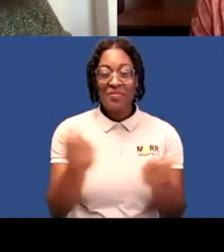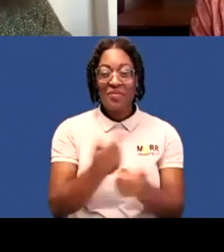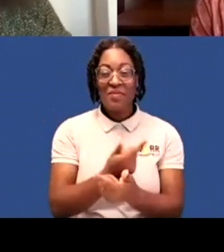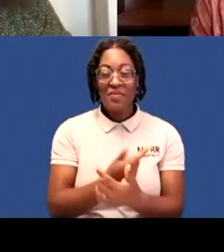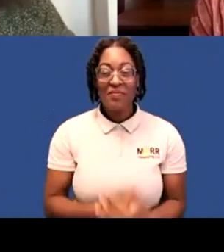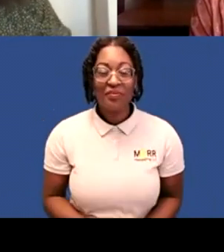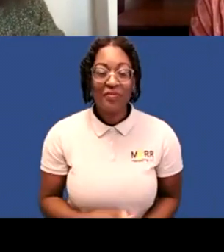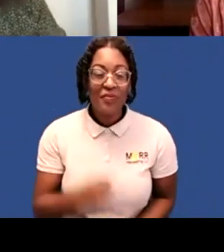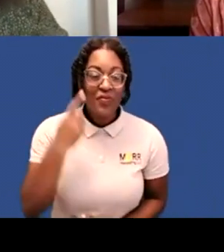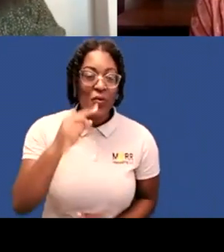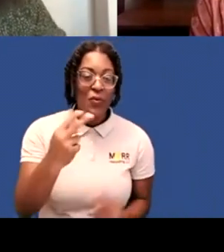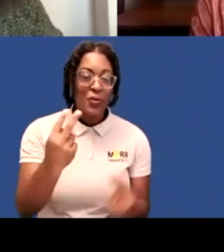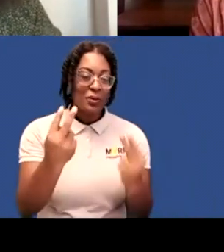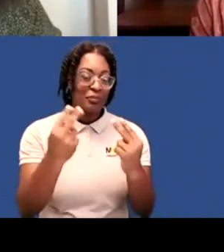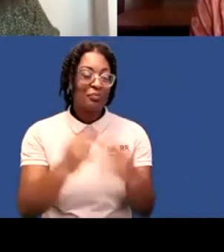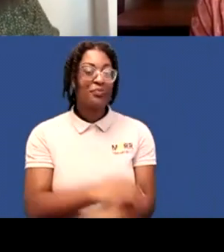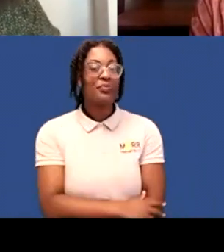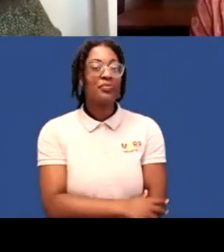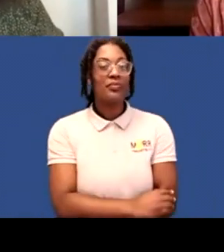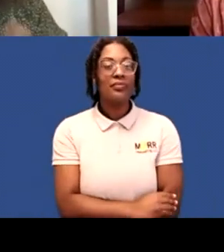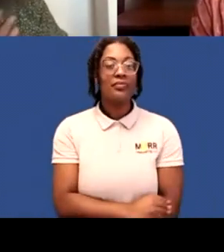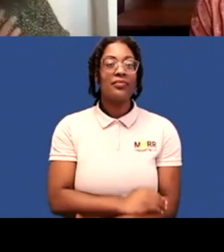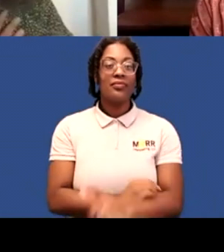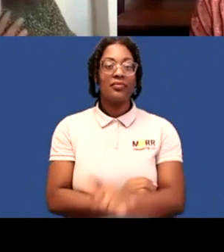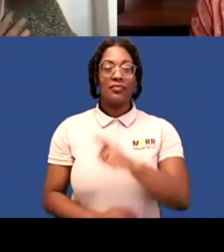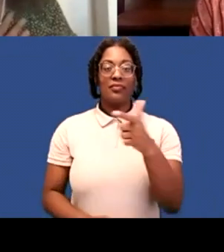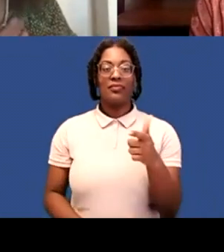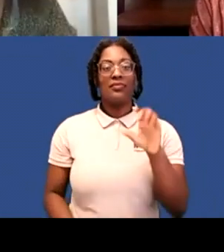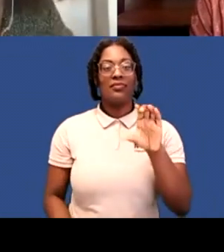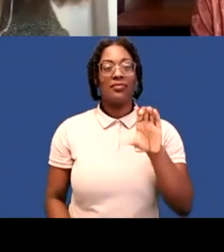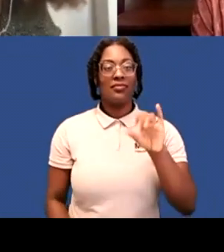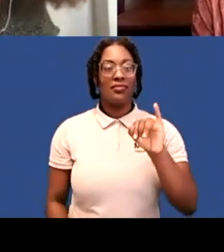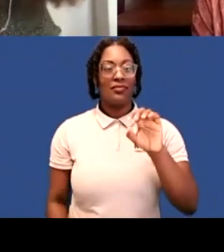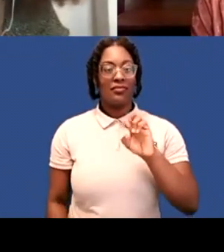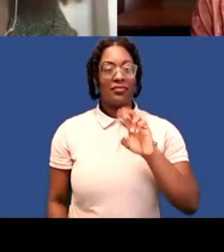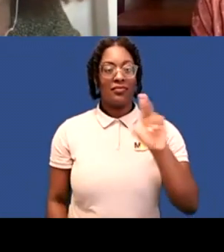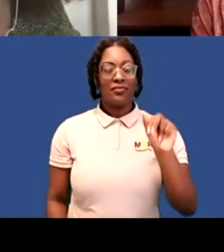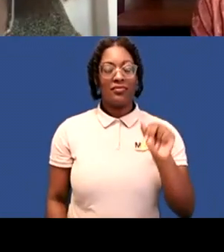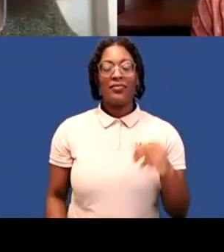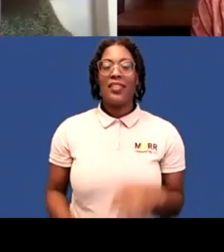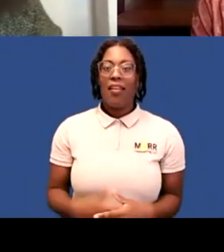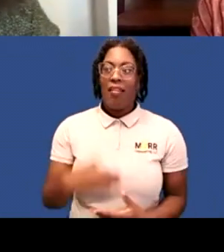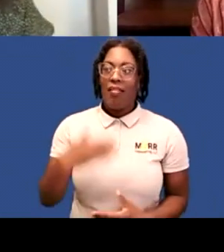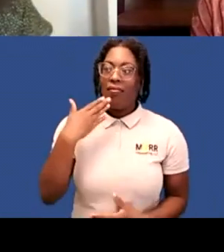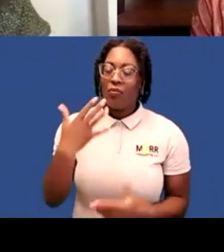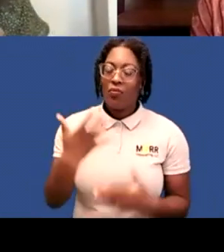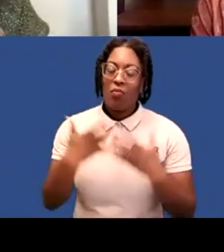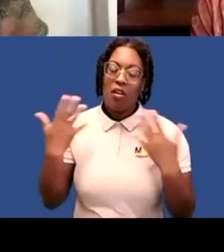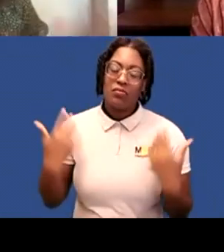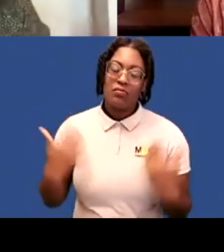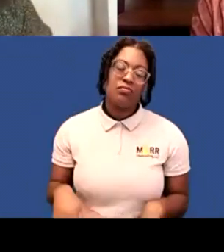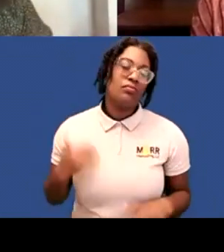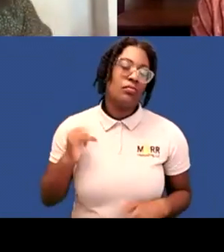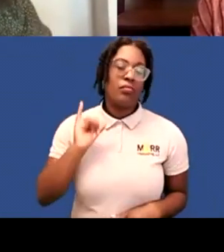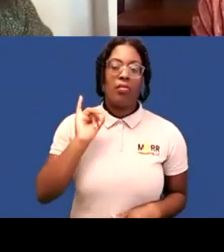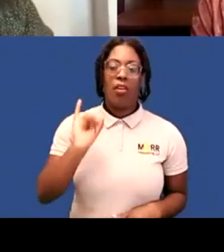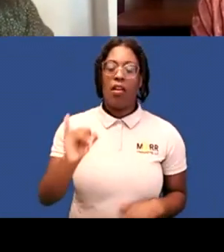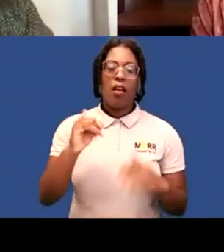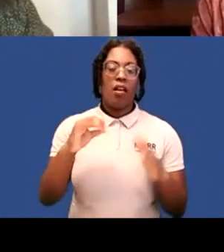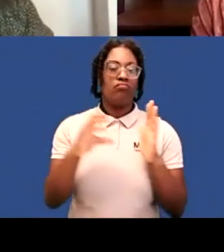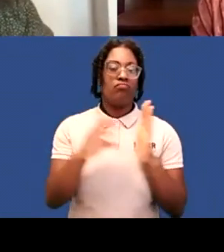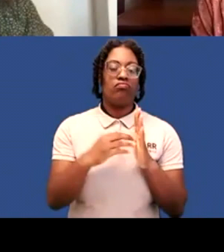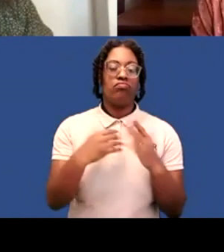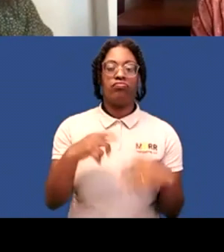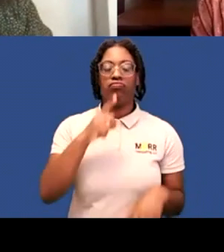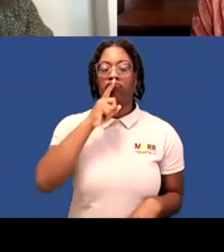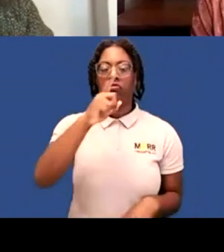Ooh, Tara, thank you so much. This piece makes me so emotional. The messages that we share with